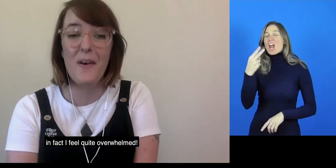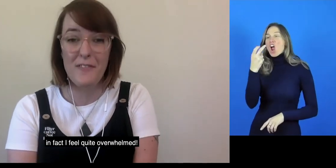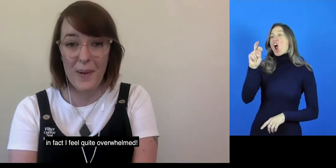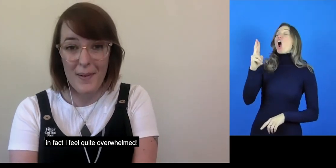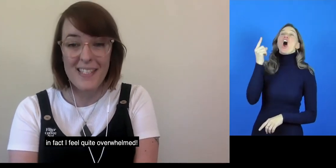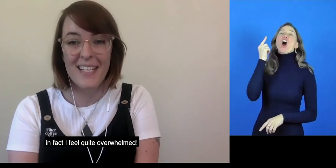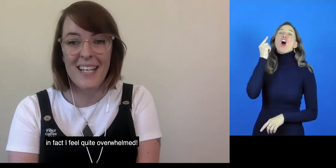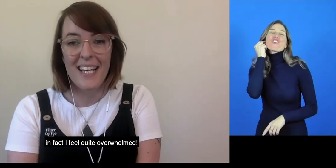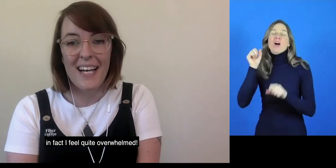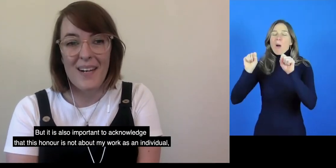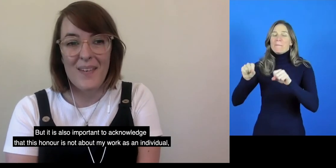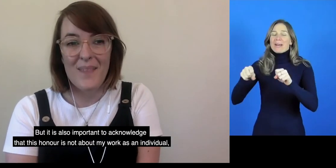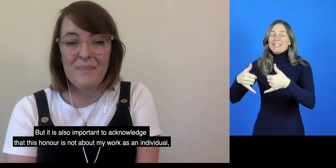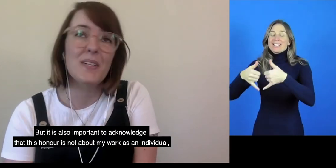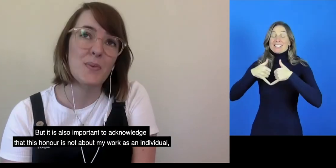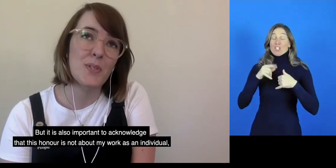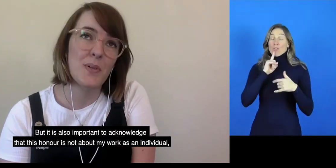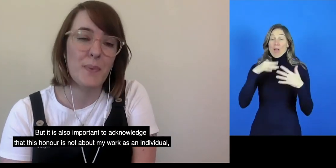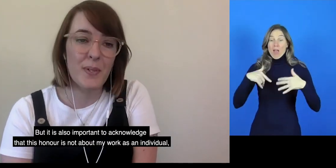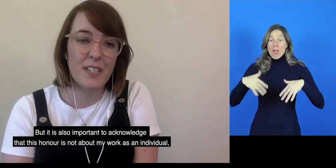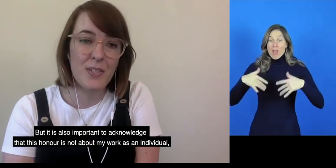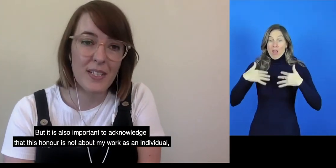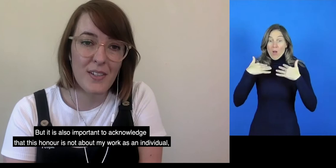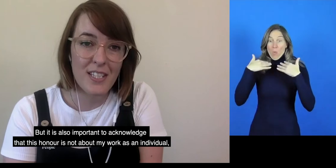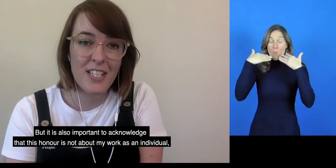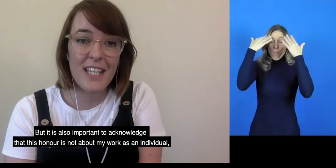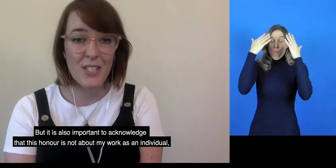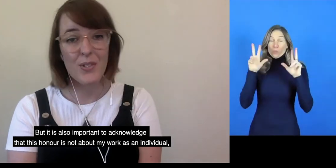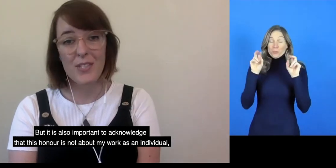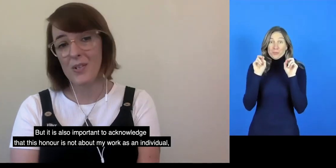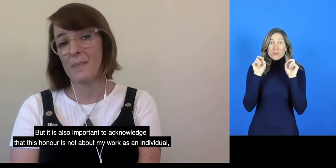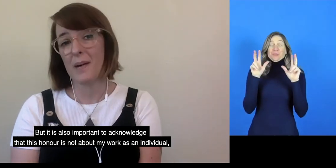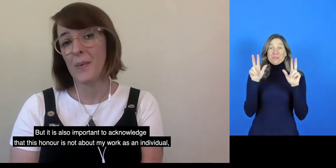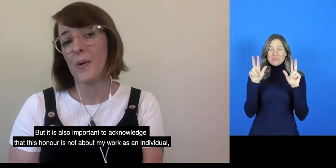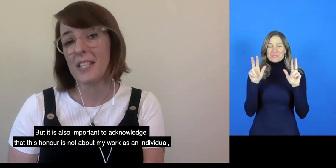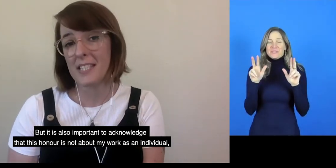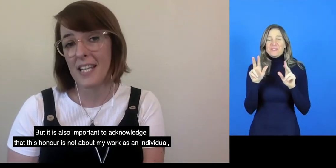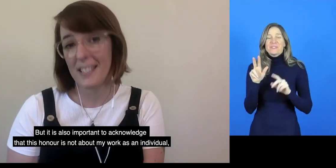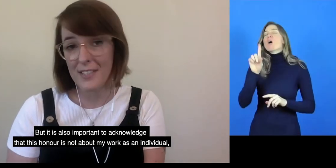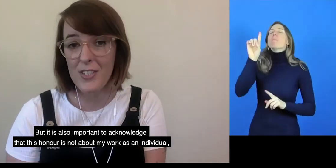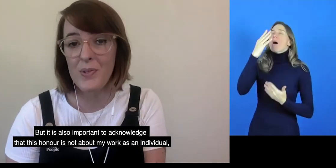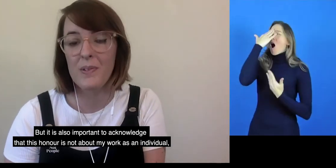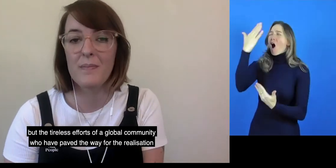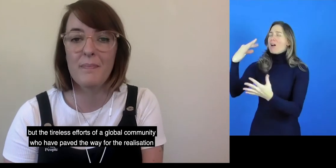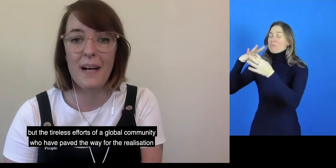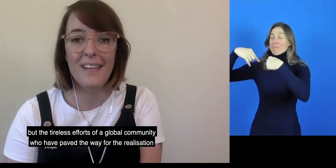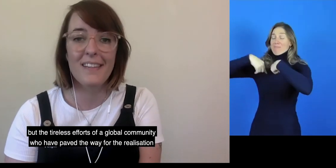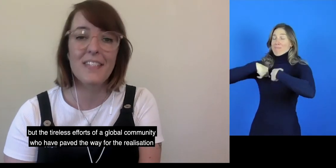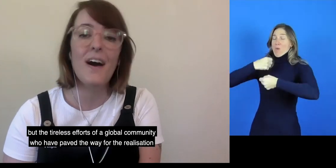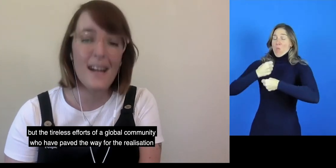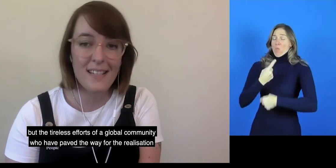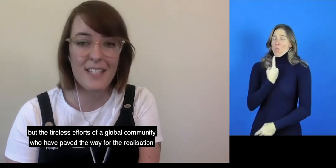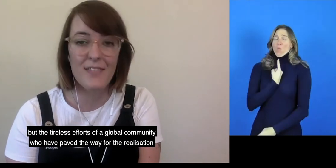quite overwhelmed. But it's also important to acknowledge that this honour is not about my work as an individual, but